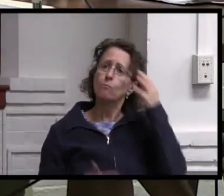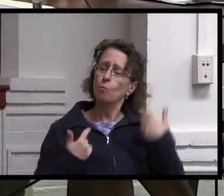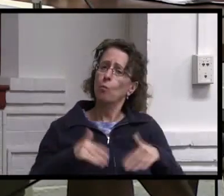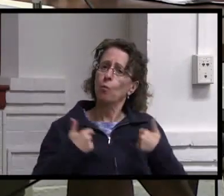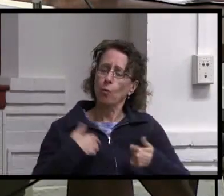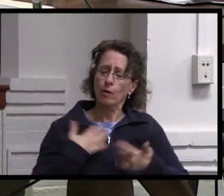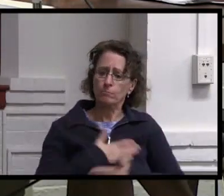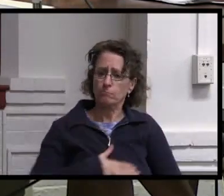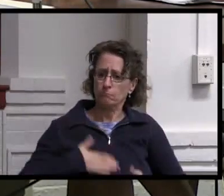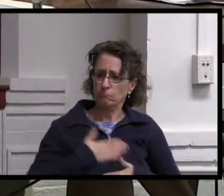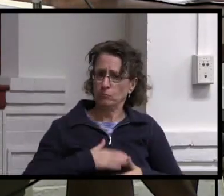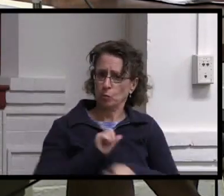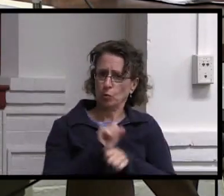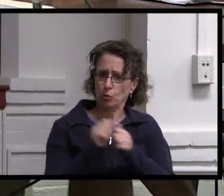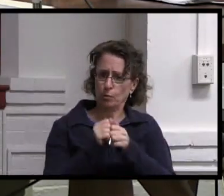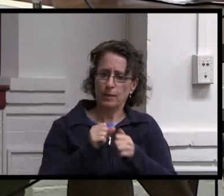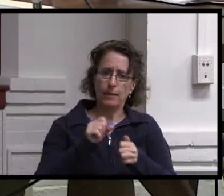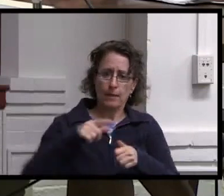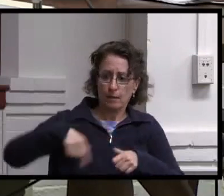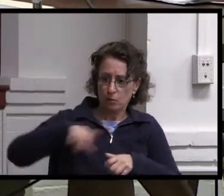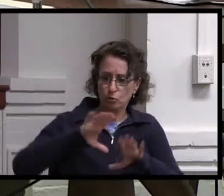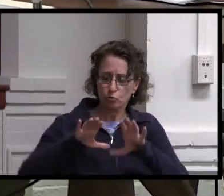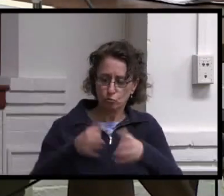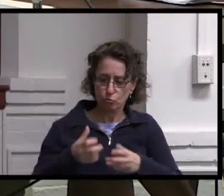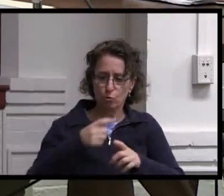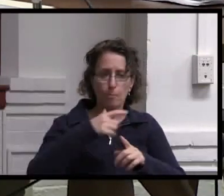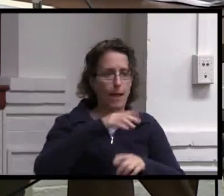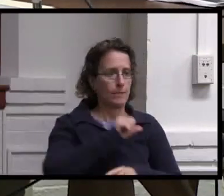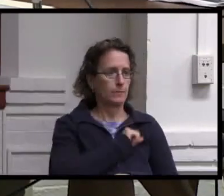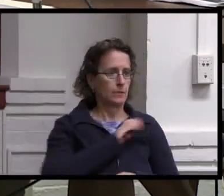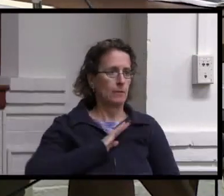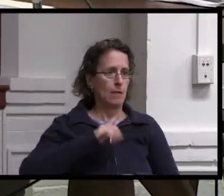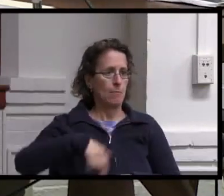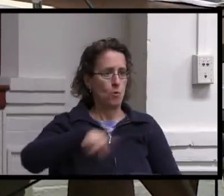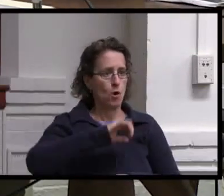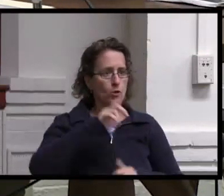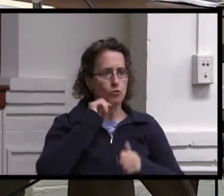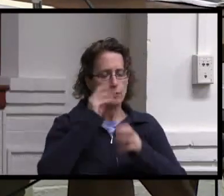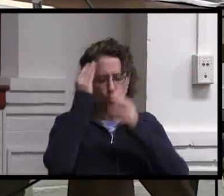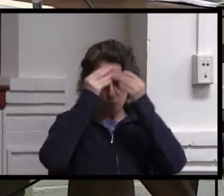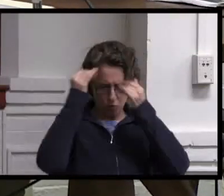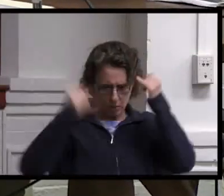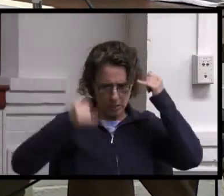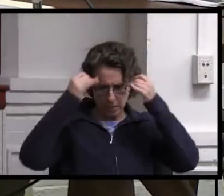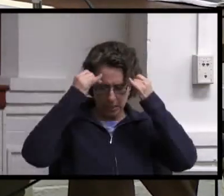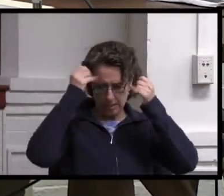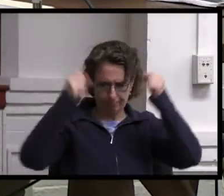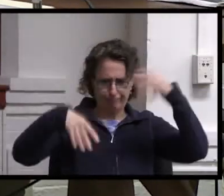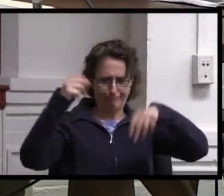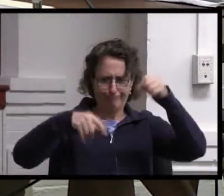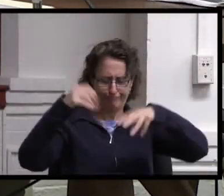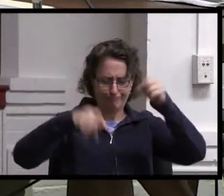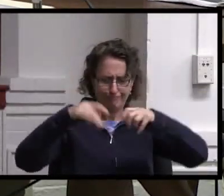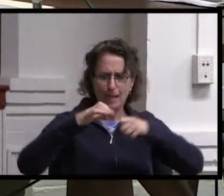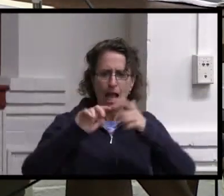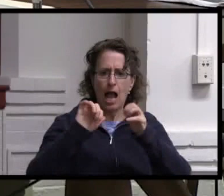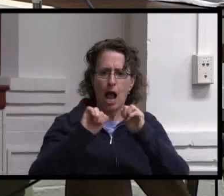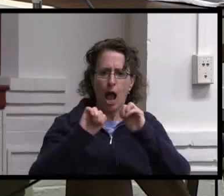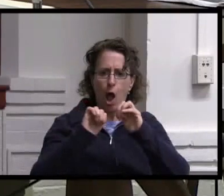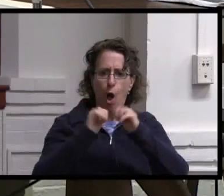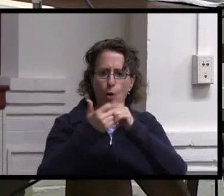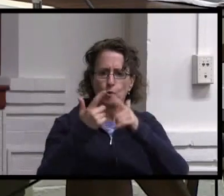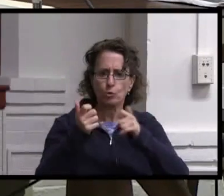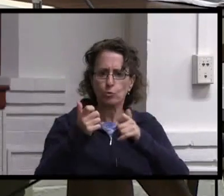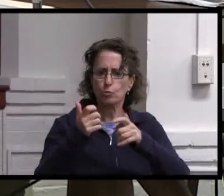brainstorm some concrete solutions. And one sort of action item that we are engaging in is